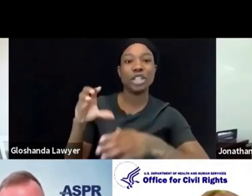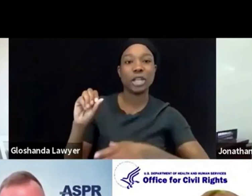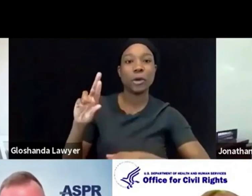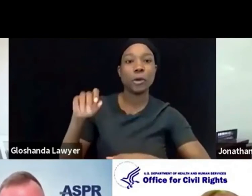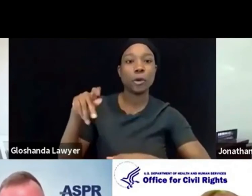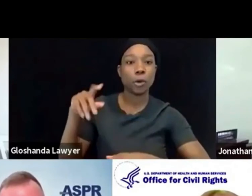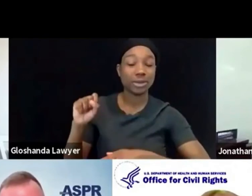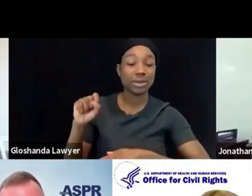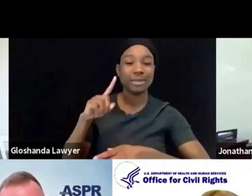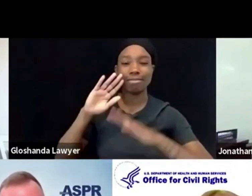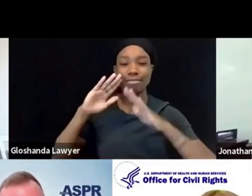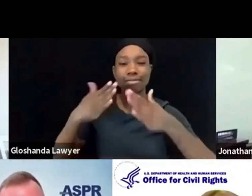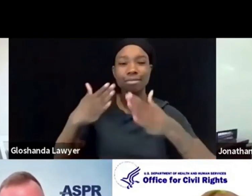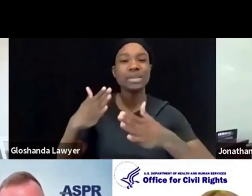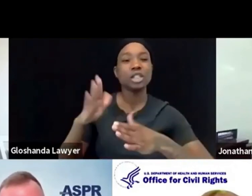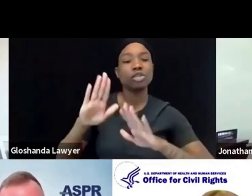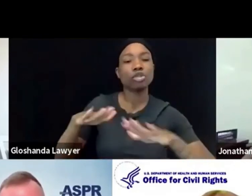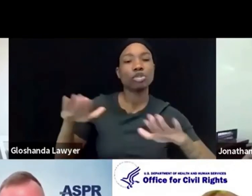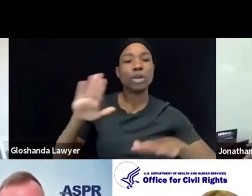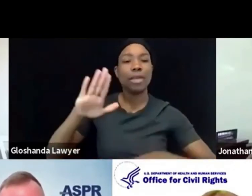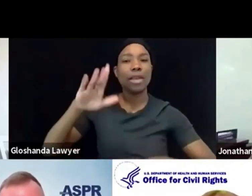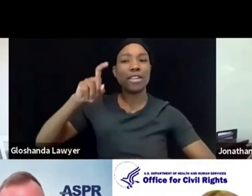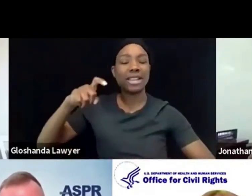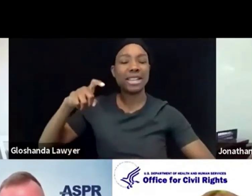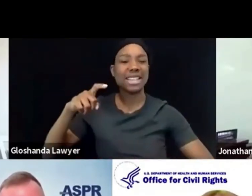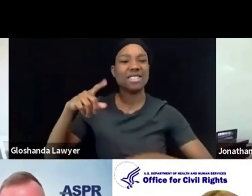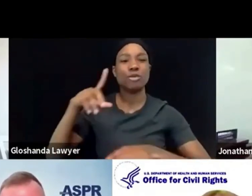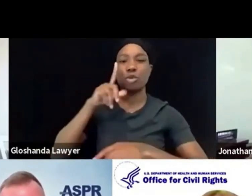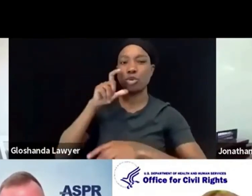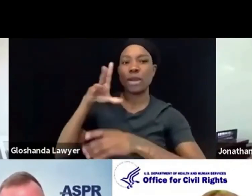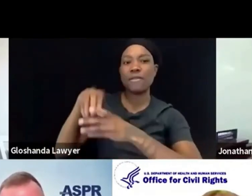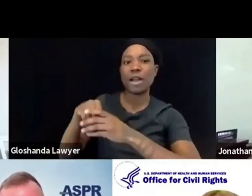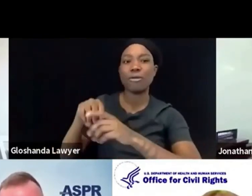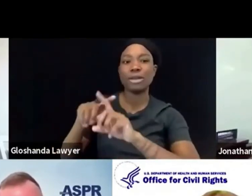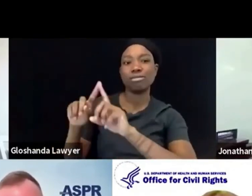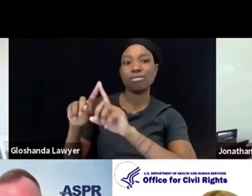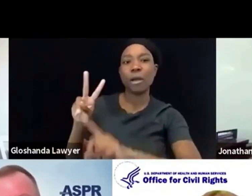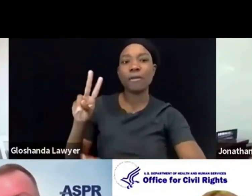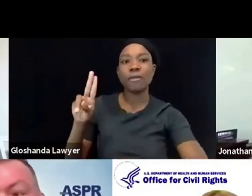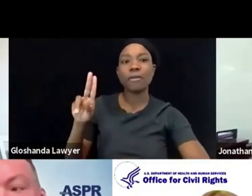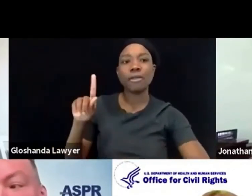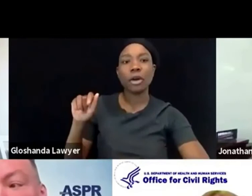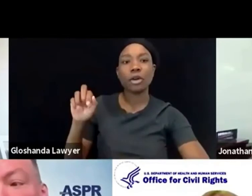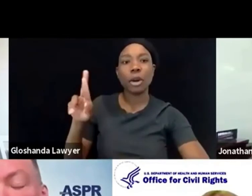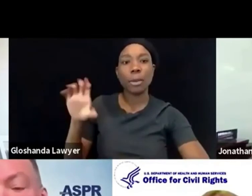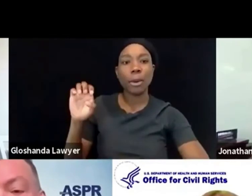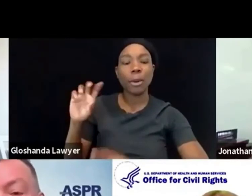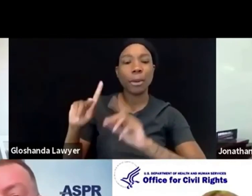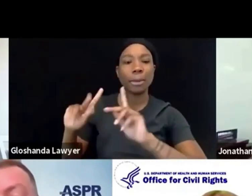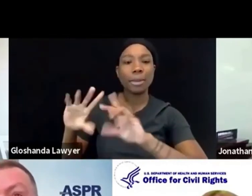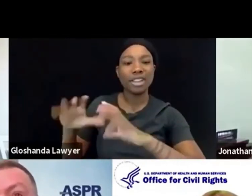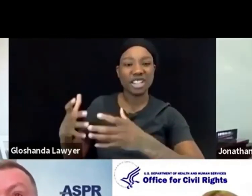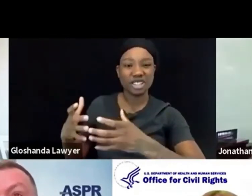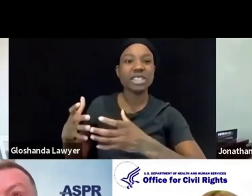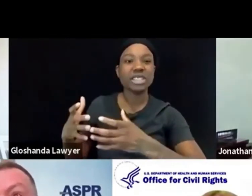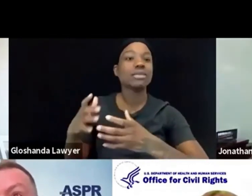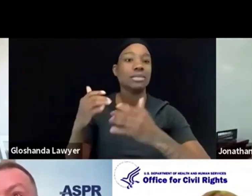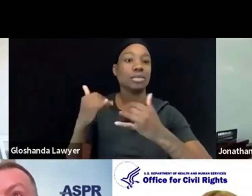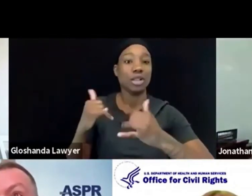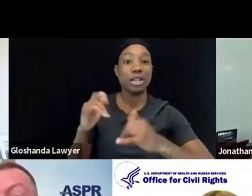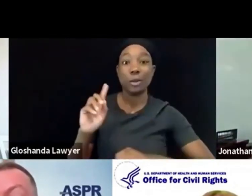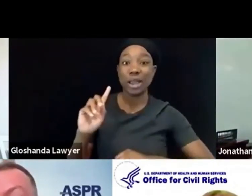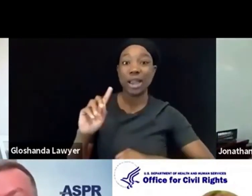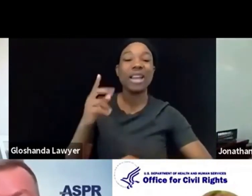vulnerable populations in crisis events. He is currently stationed in the HHS Office of the Assistant Secretary for Preparedness and